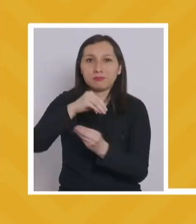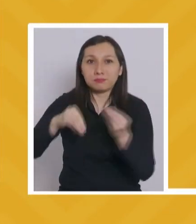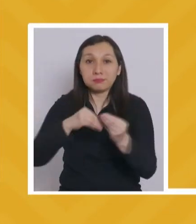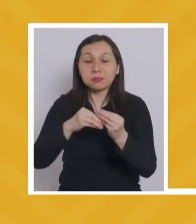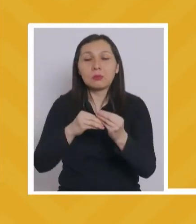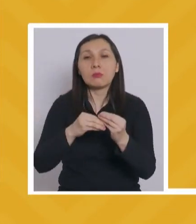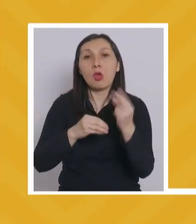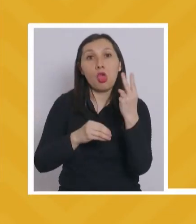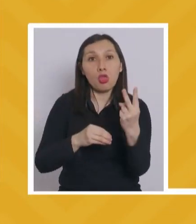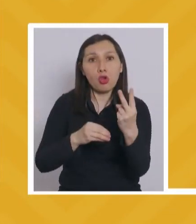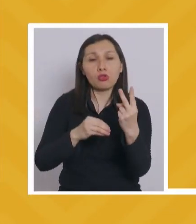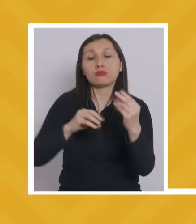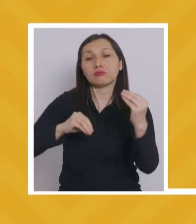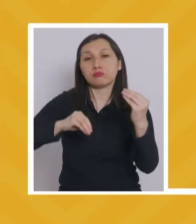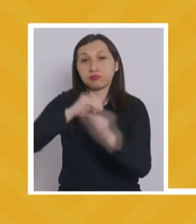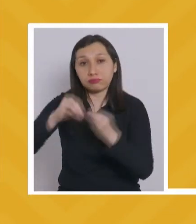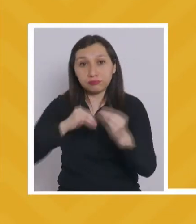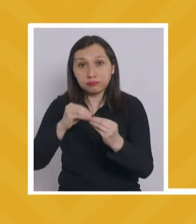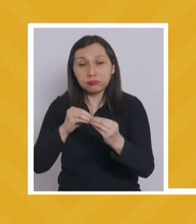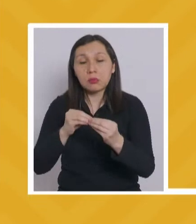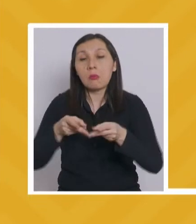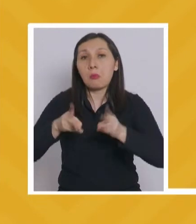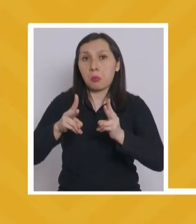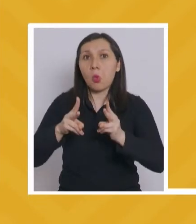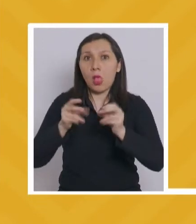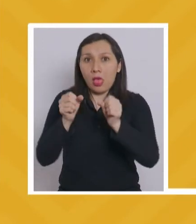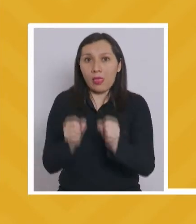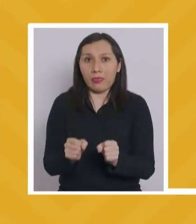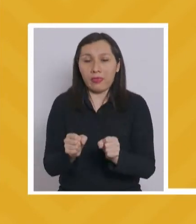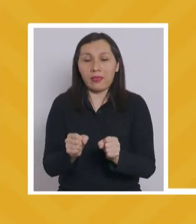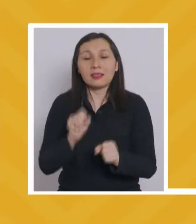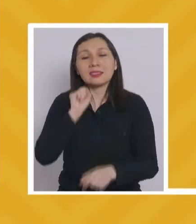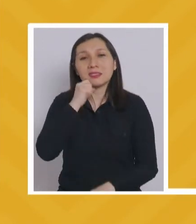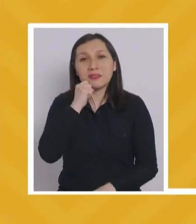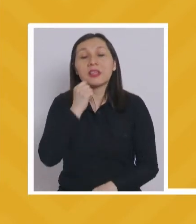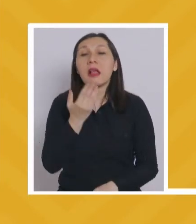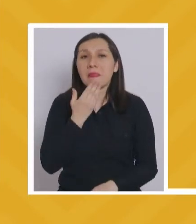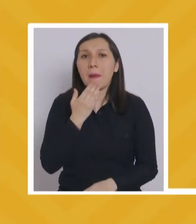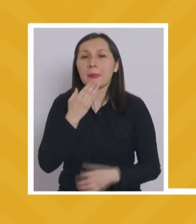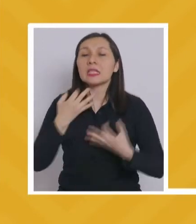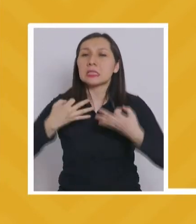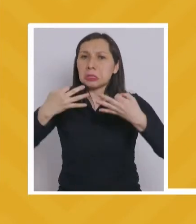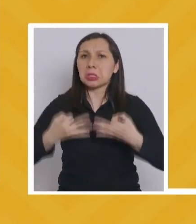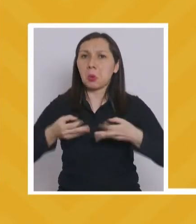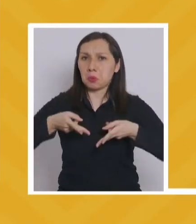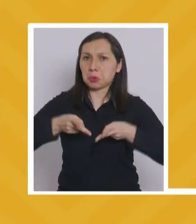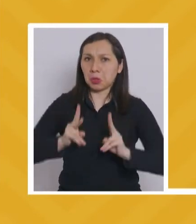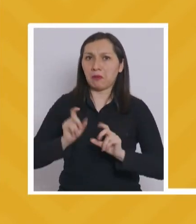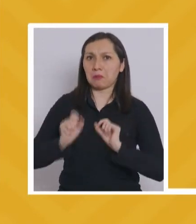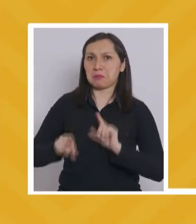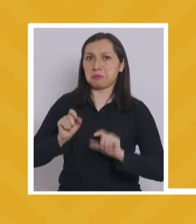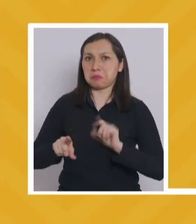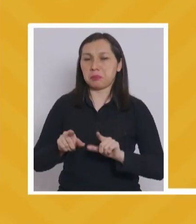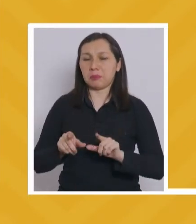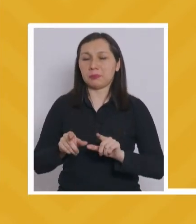vaccine combination with 2 doses is safe and